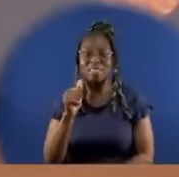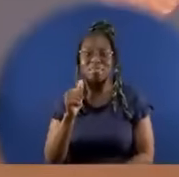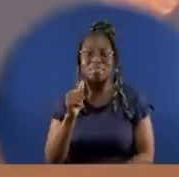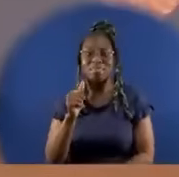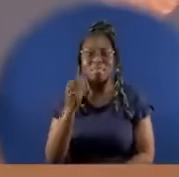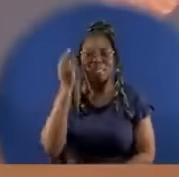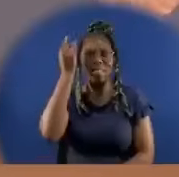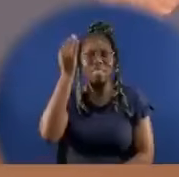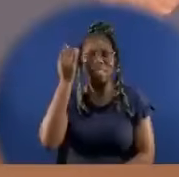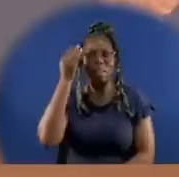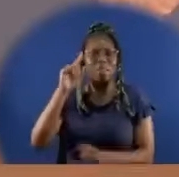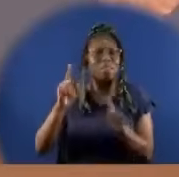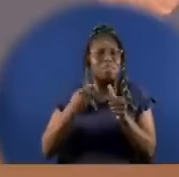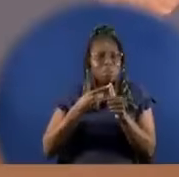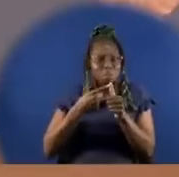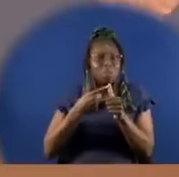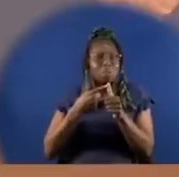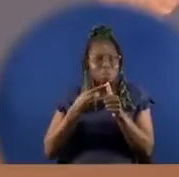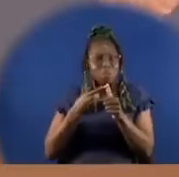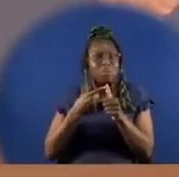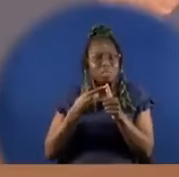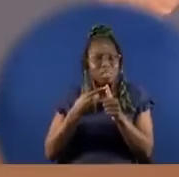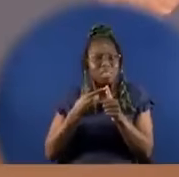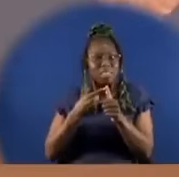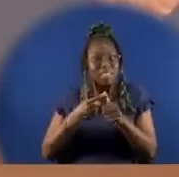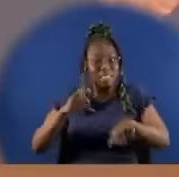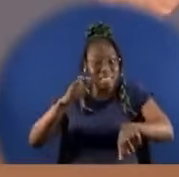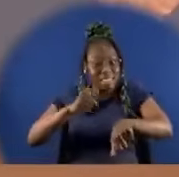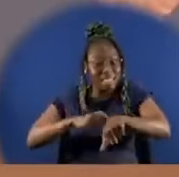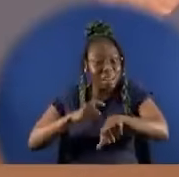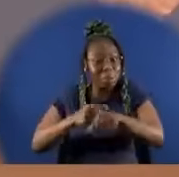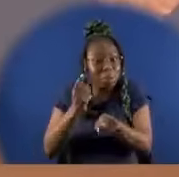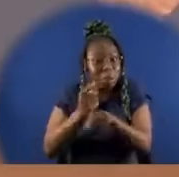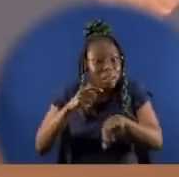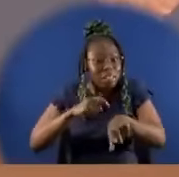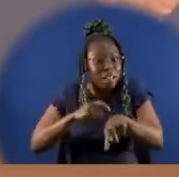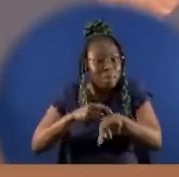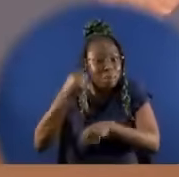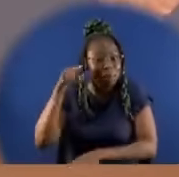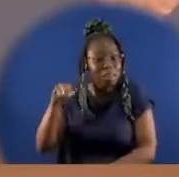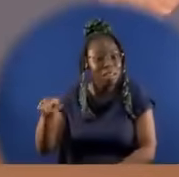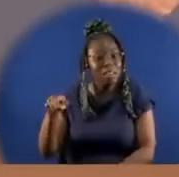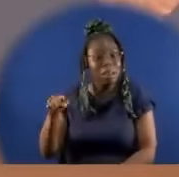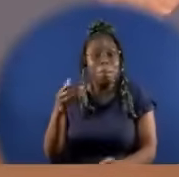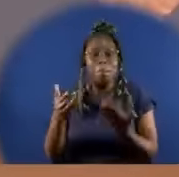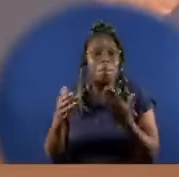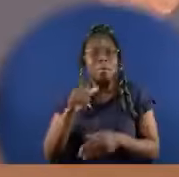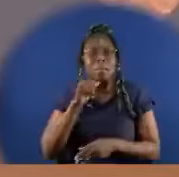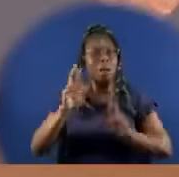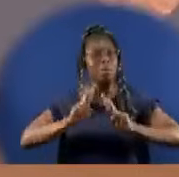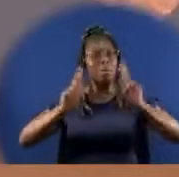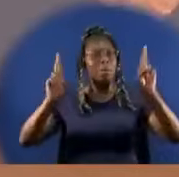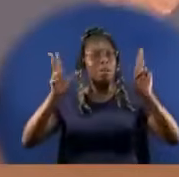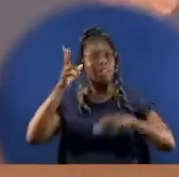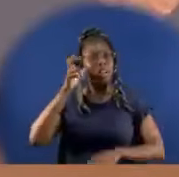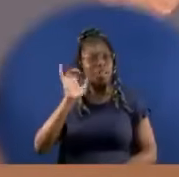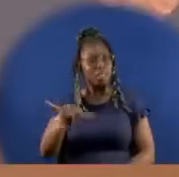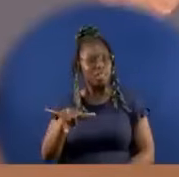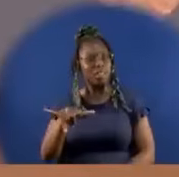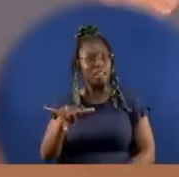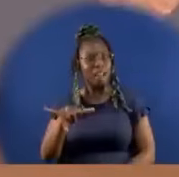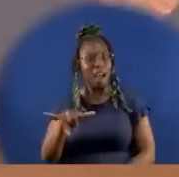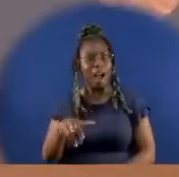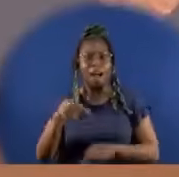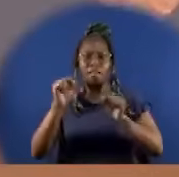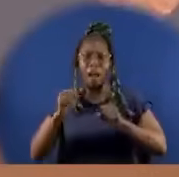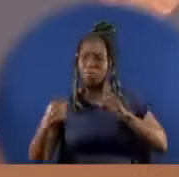Your tone matters. The timing matters. If you say the wrong thing at the wrong time, it can set some people off.